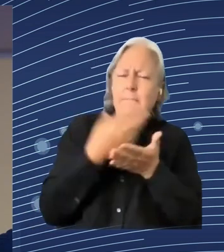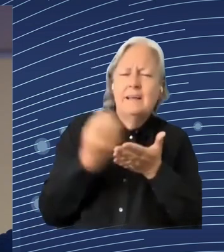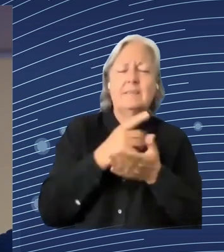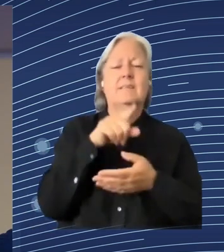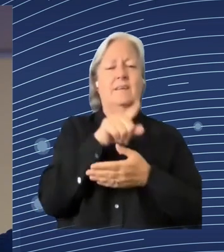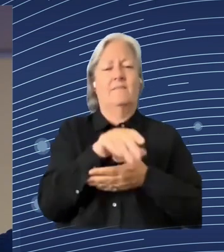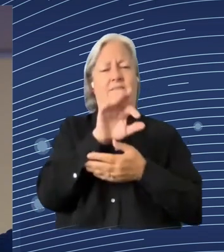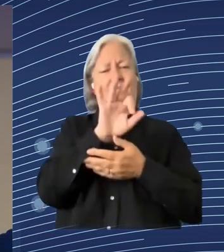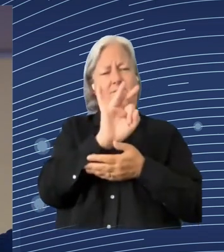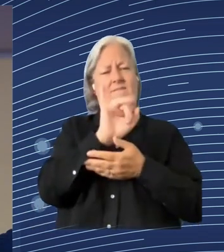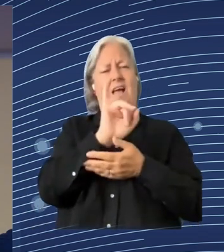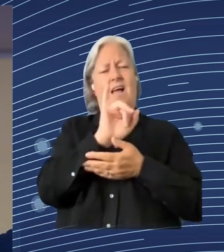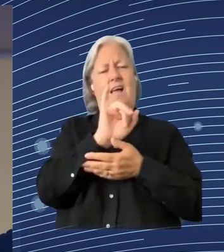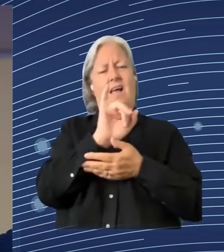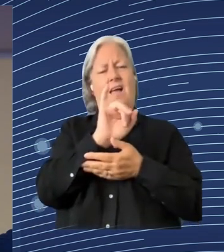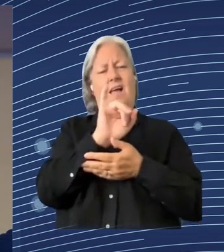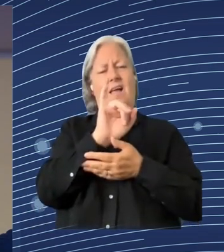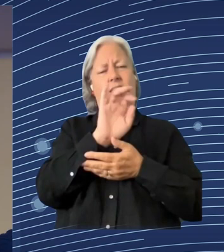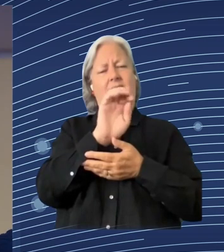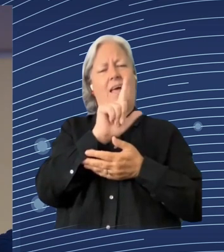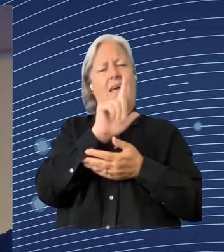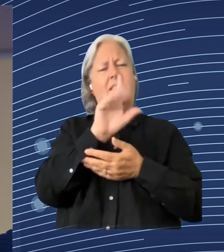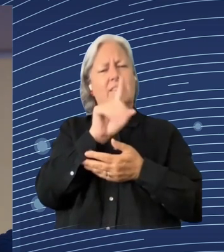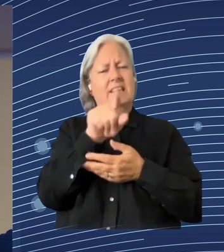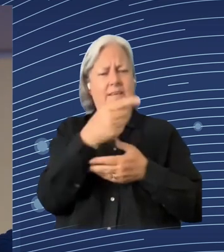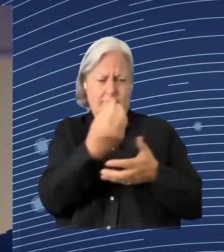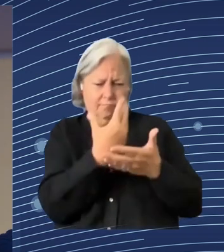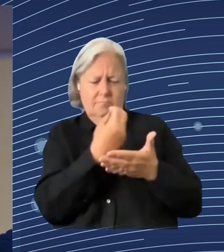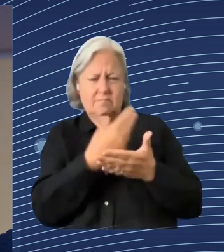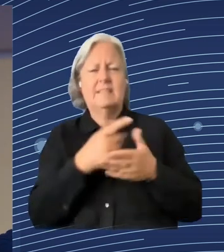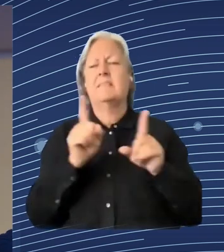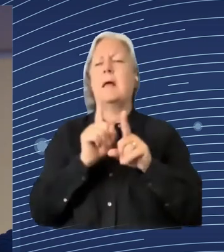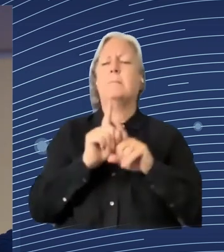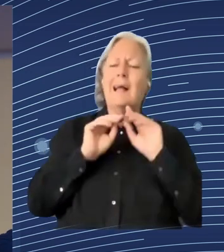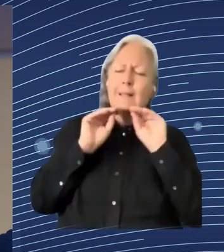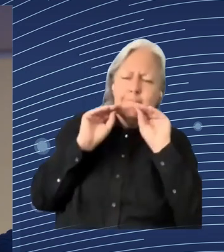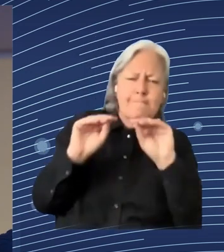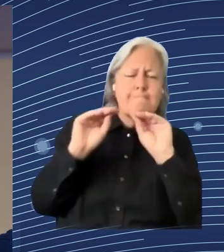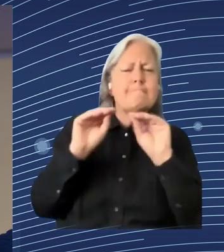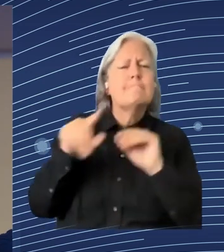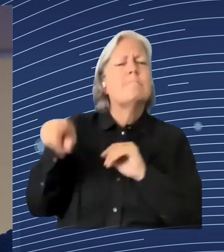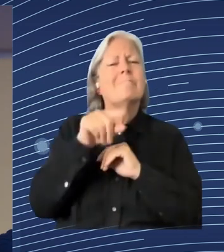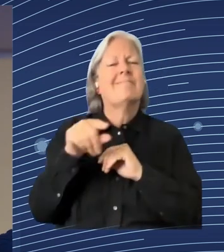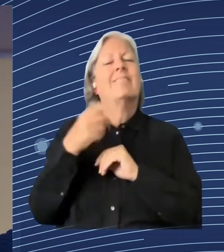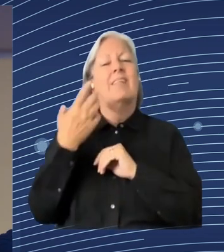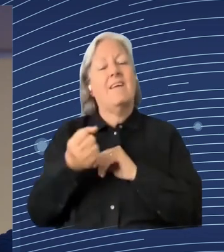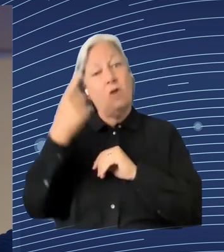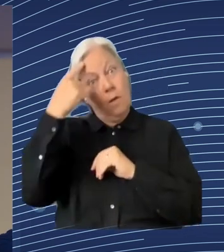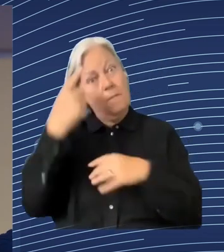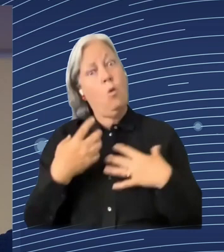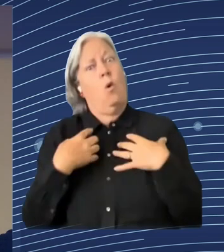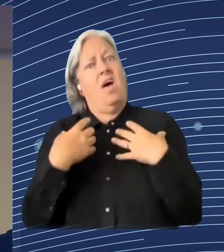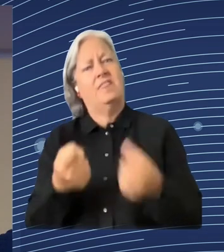So, for example, in teaching and expertise work, mental health diagnoses were common. And